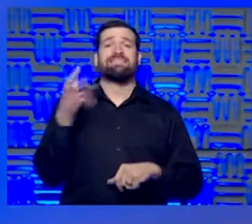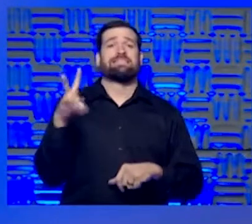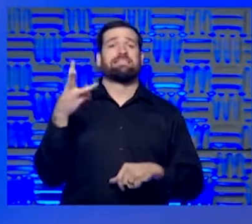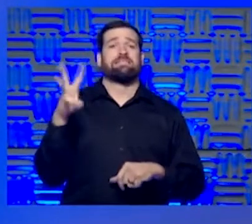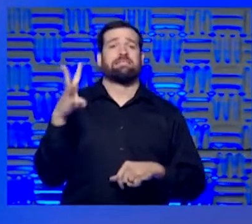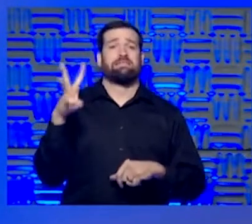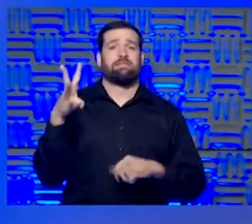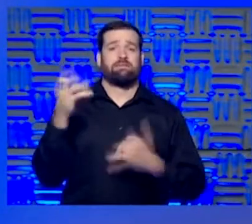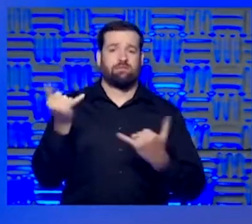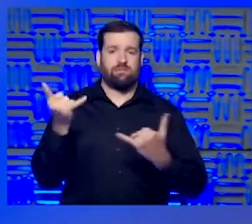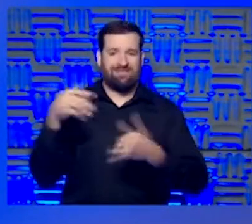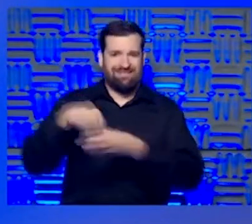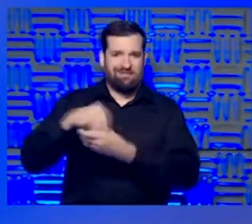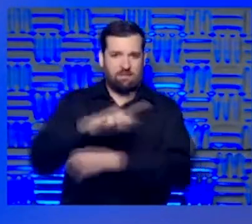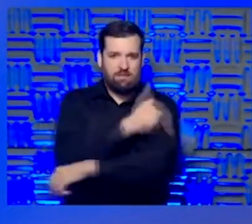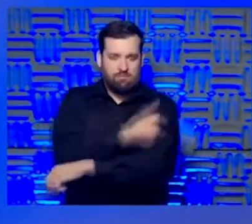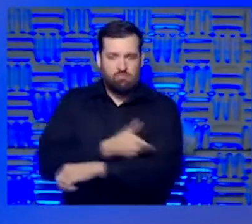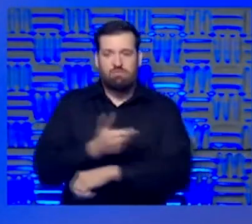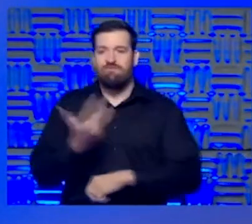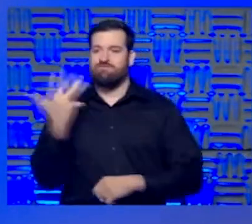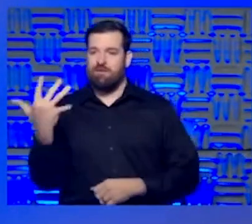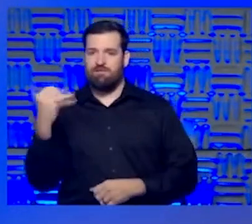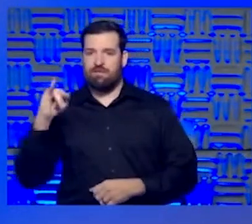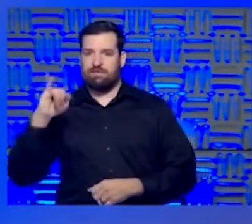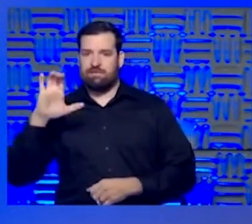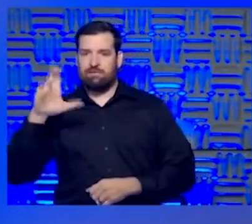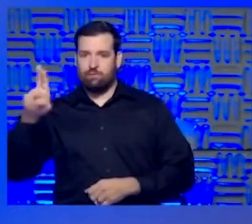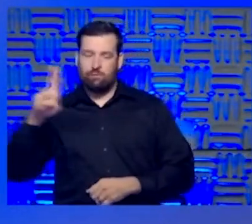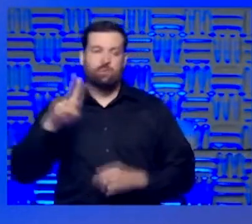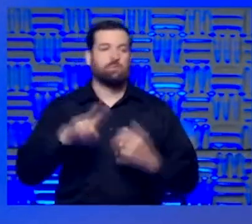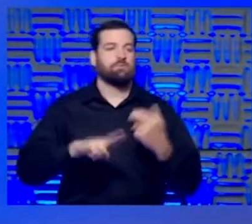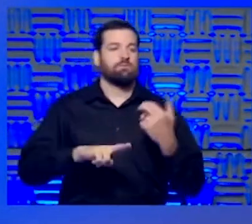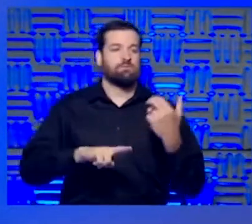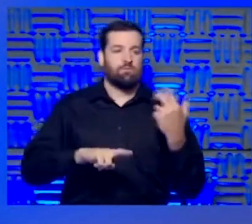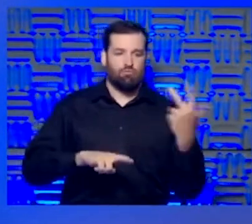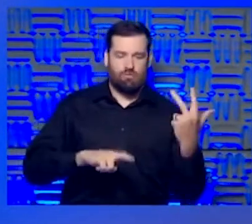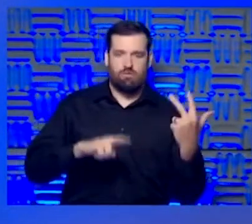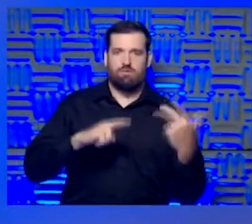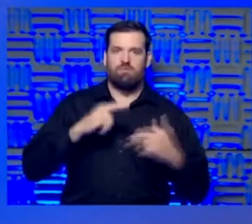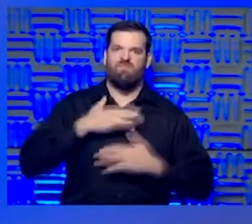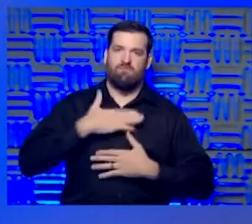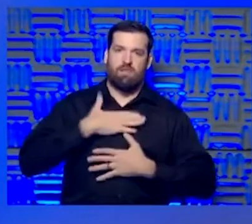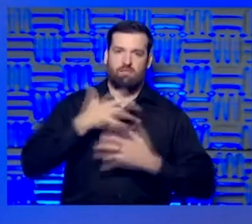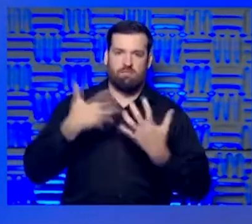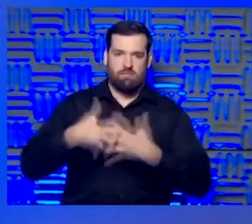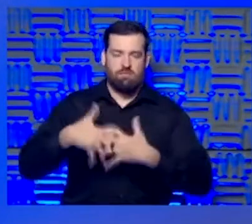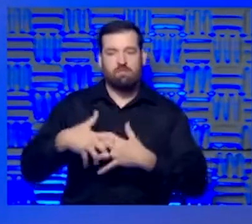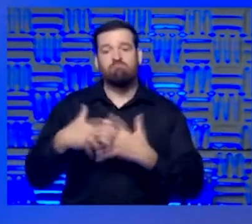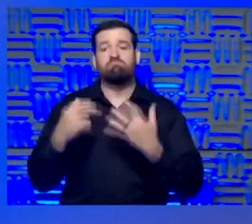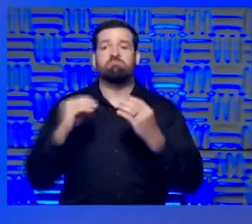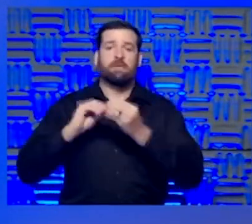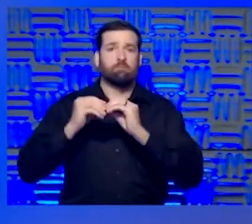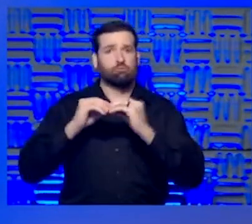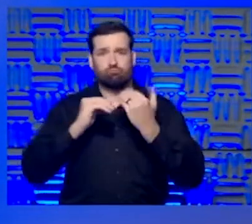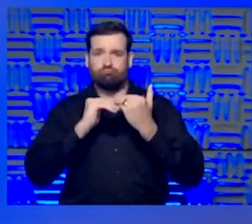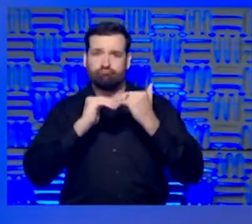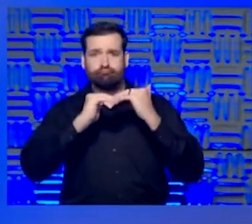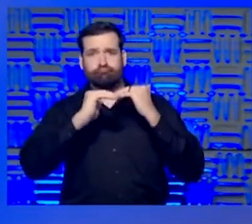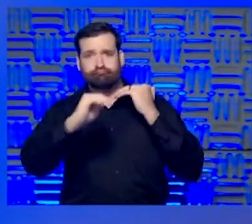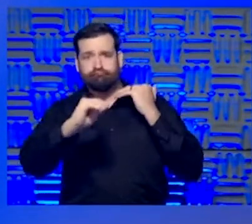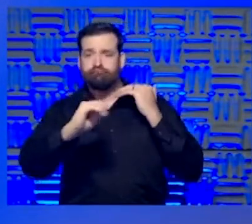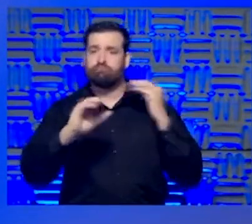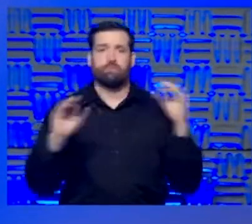in the hospital, 5 in the ICU, and 3 on ventilators. So our numbers continue to stay somewhat stable.